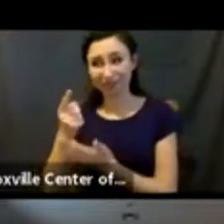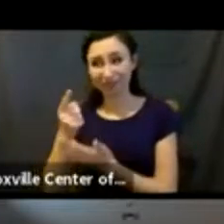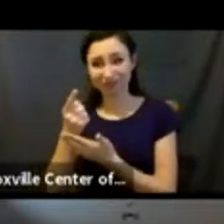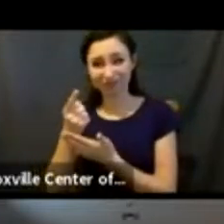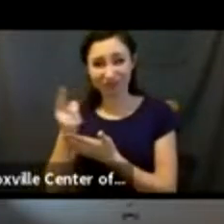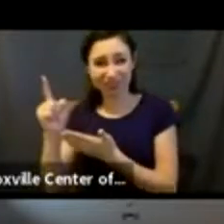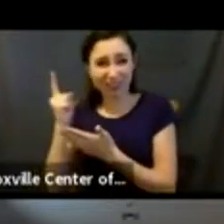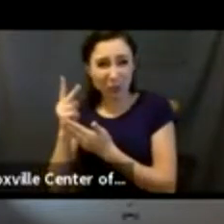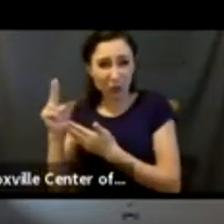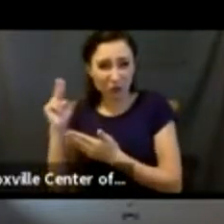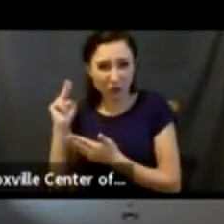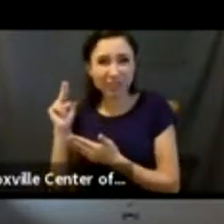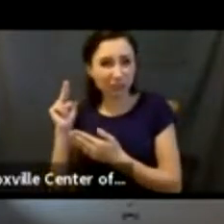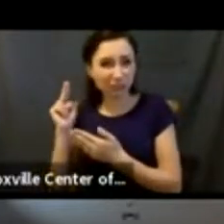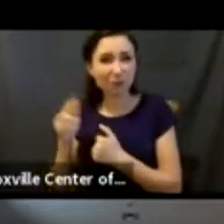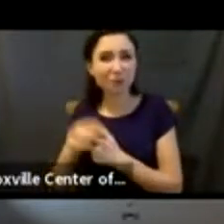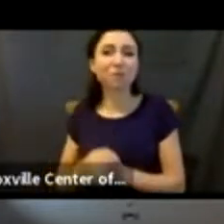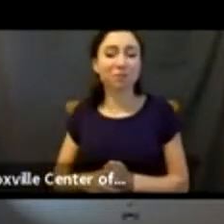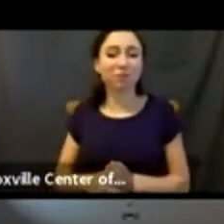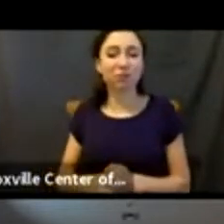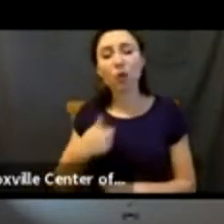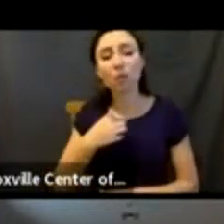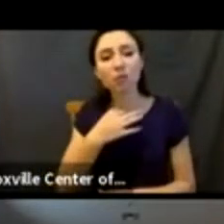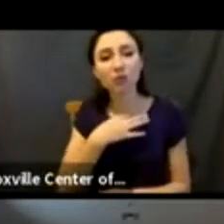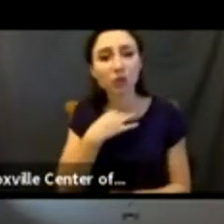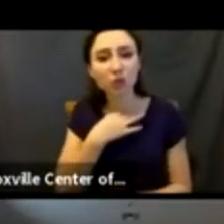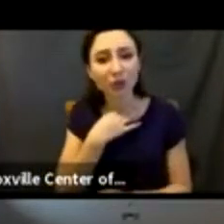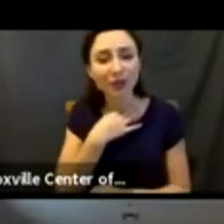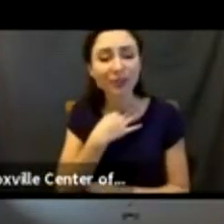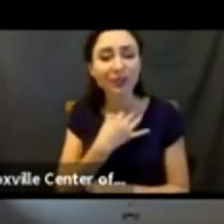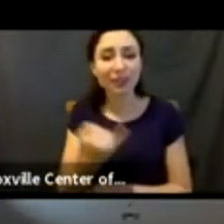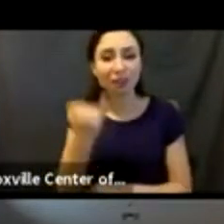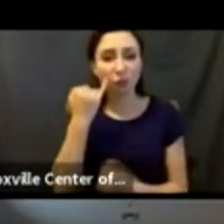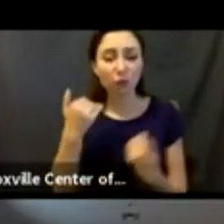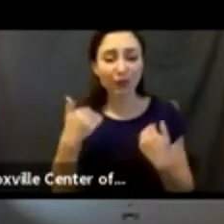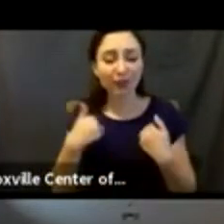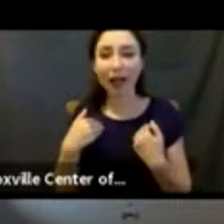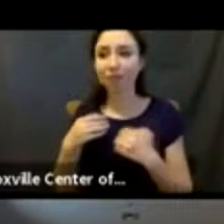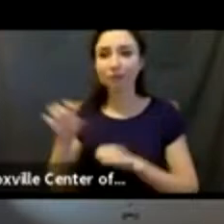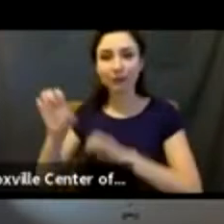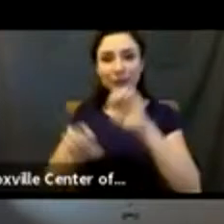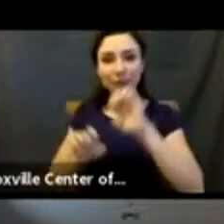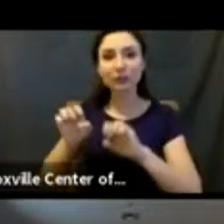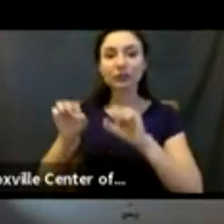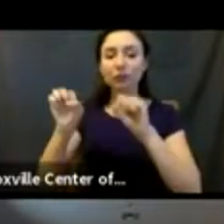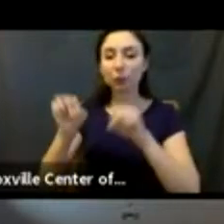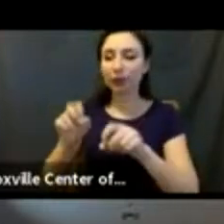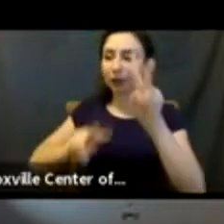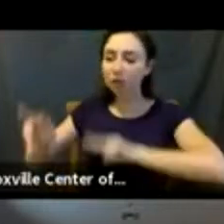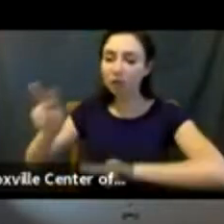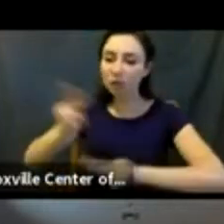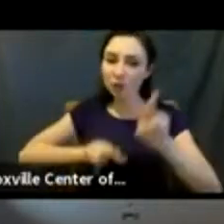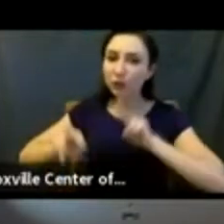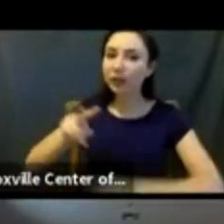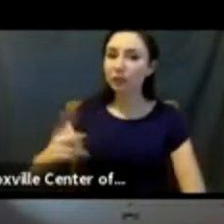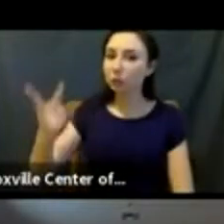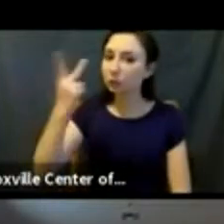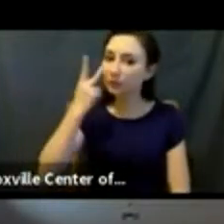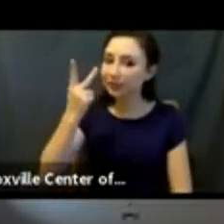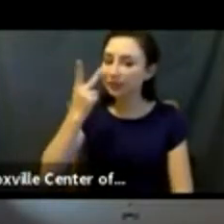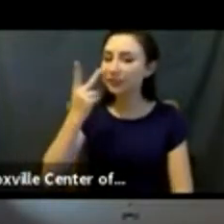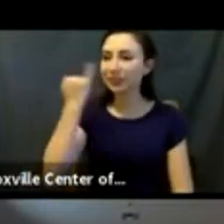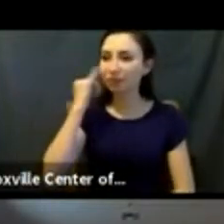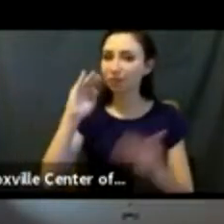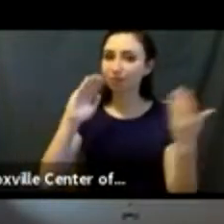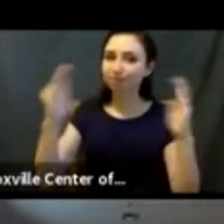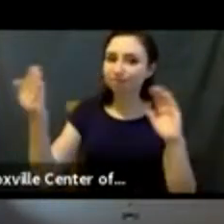I'm just wondering if we have those experiments out there that we can look at and sort of see what might be happening, or if there's any relevance to